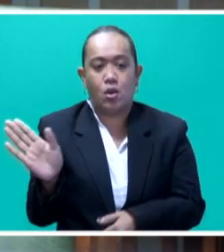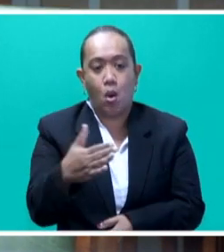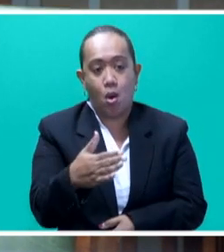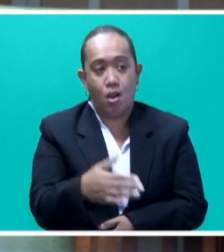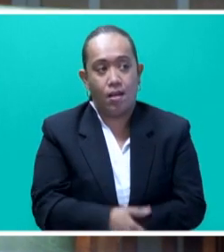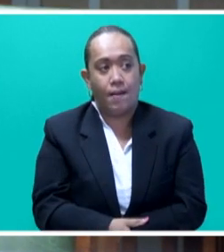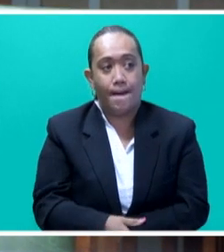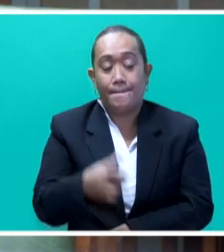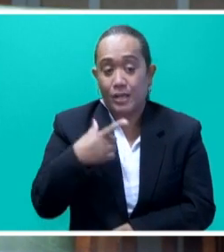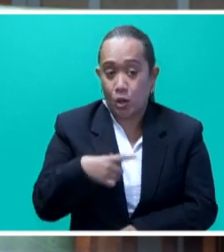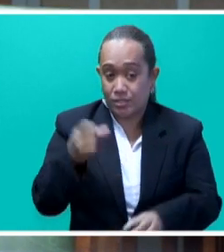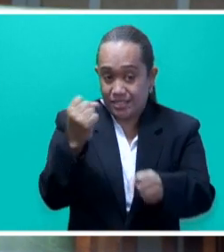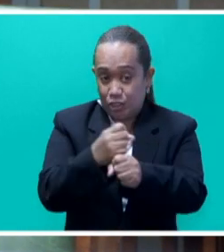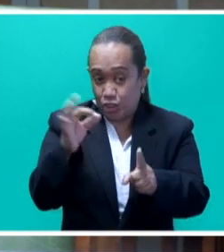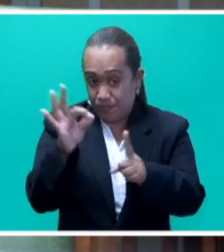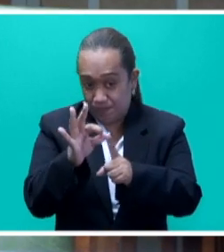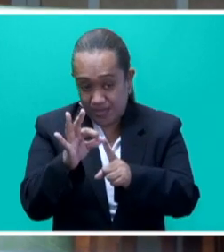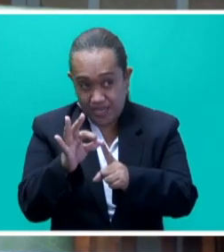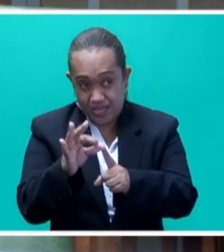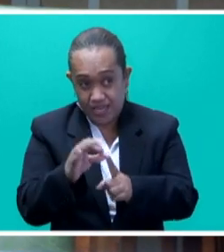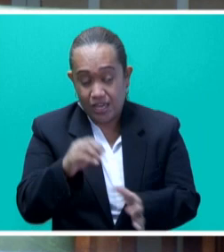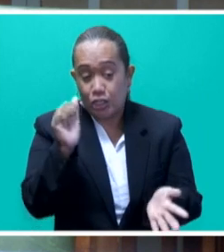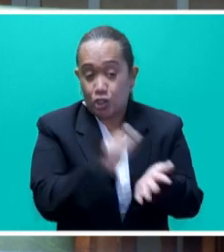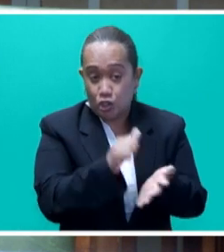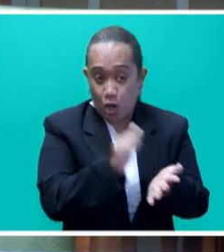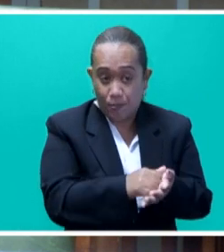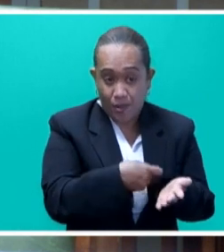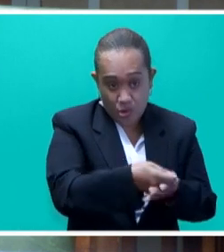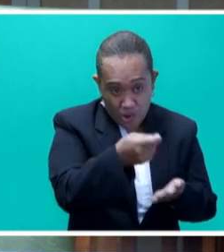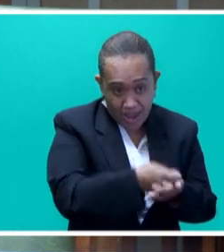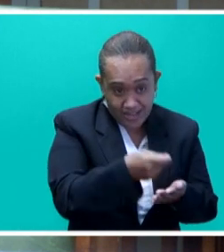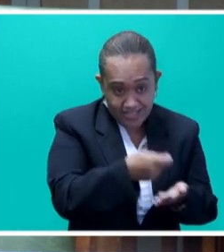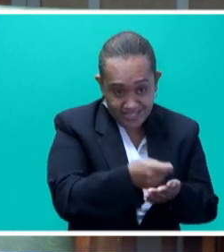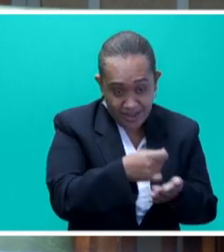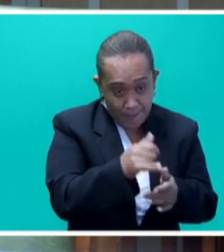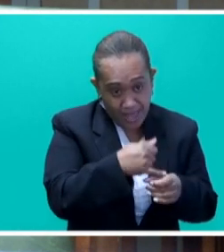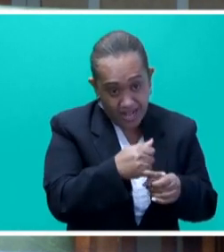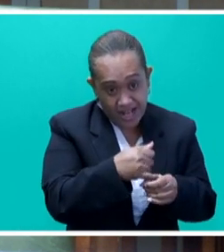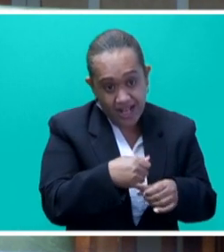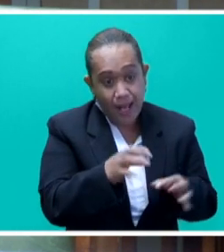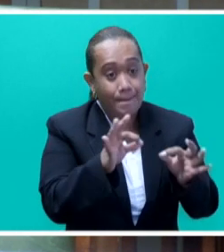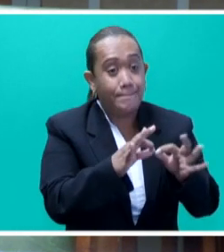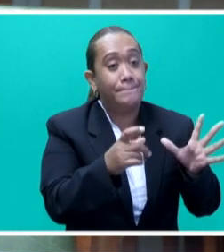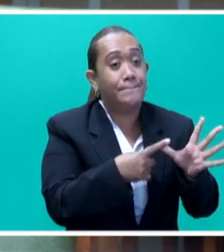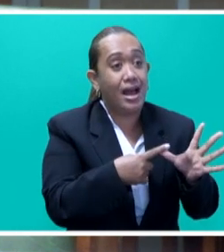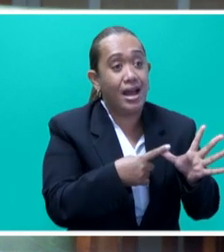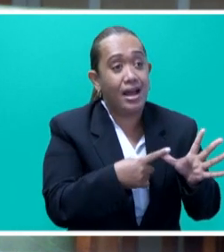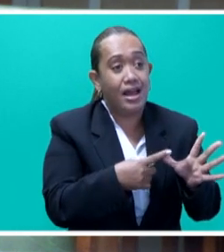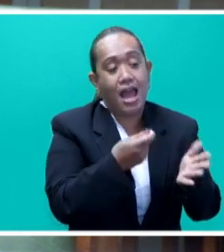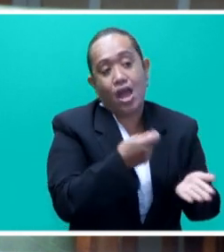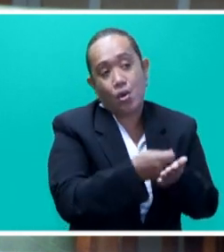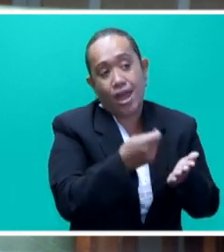a GP who may be renting a shop or for his or her medical practice in Ba, the rent they pay